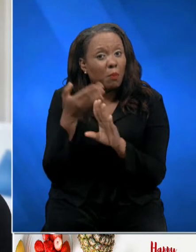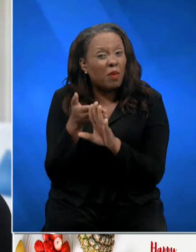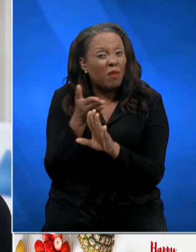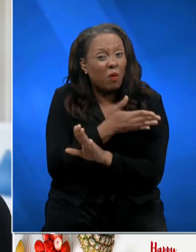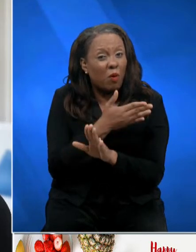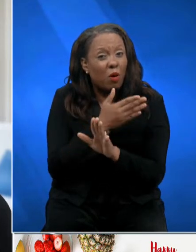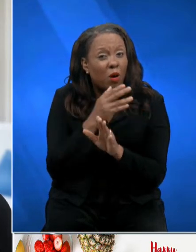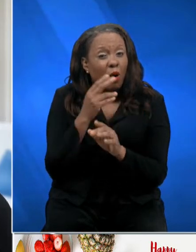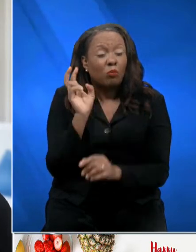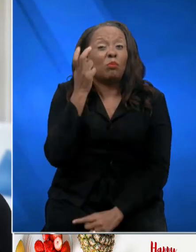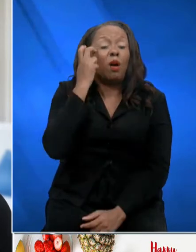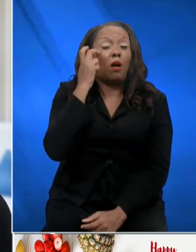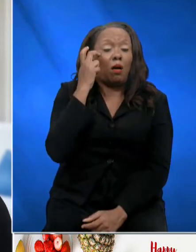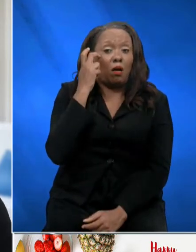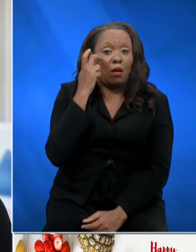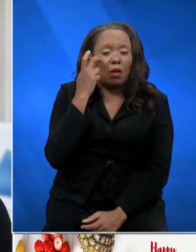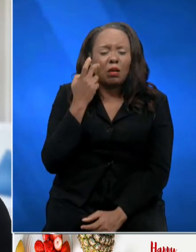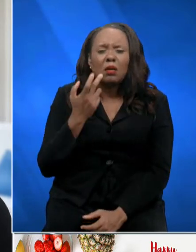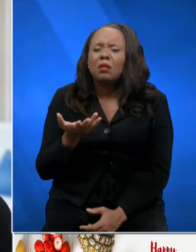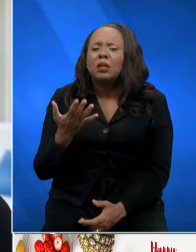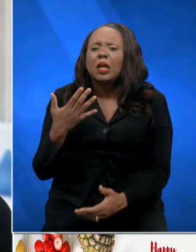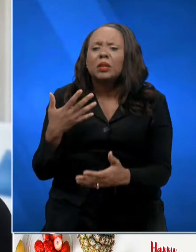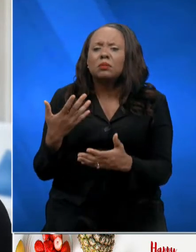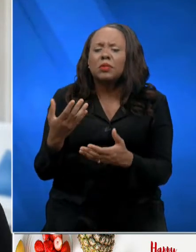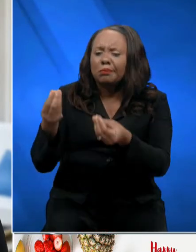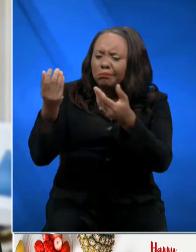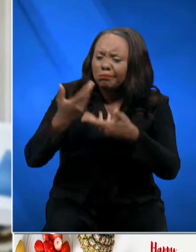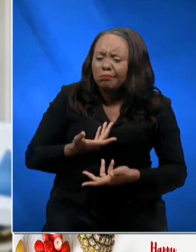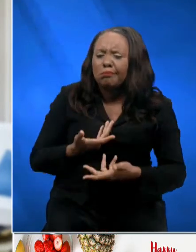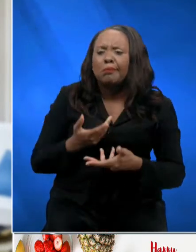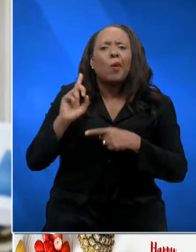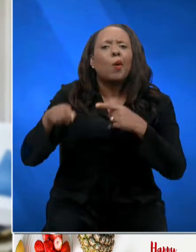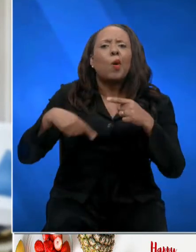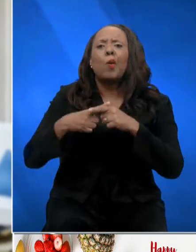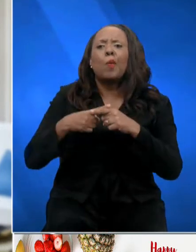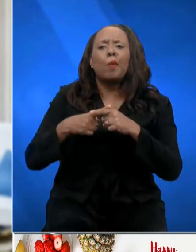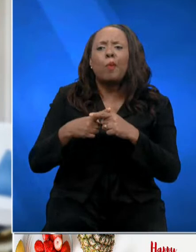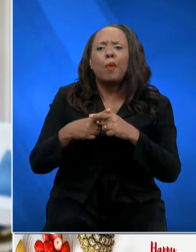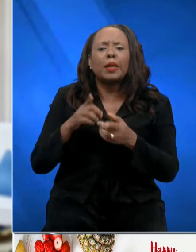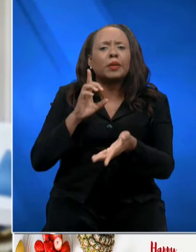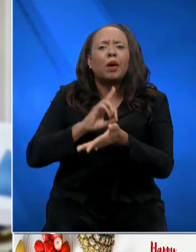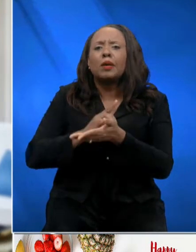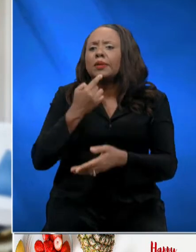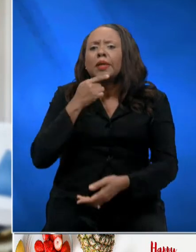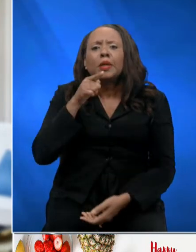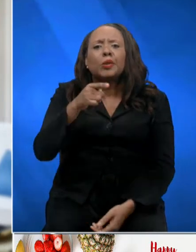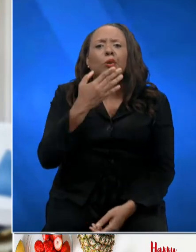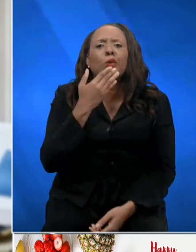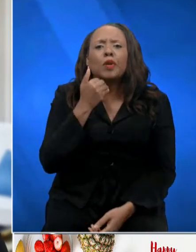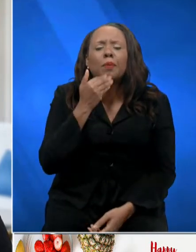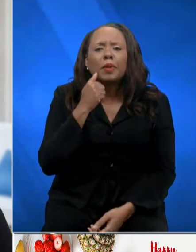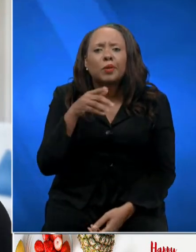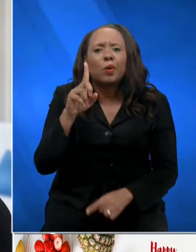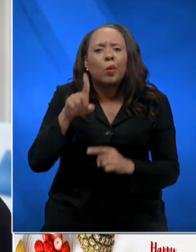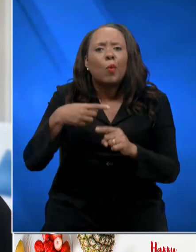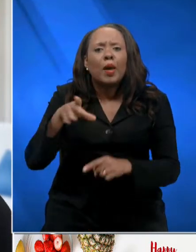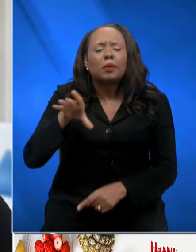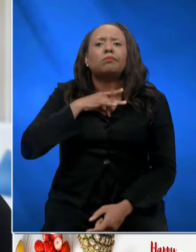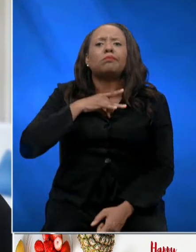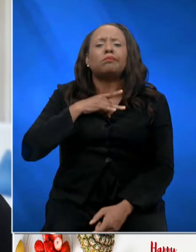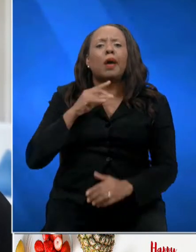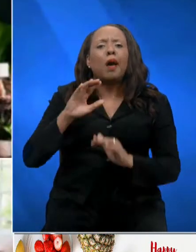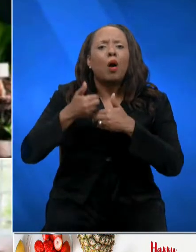vision. Talk to us about when you were diagnosed with diabetes and then how this progression